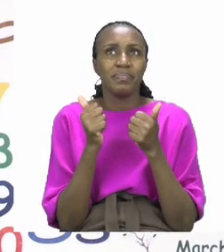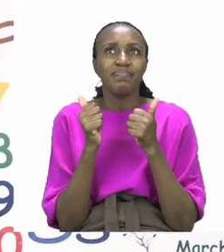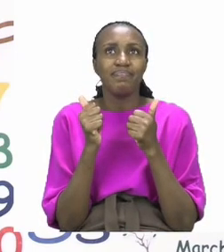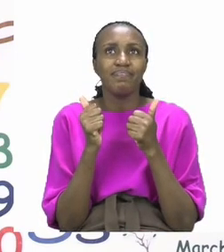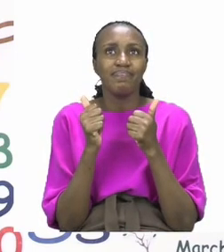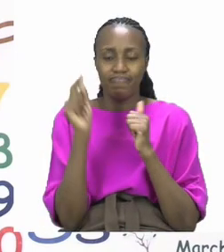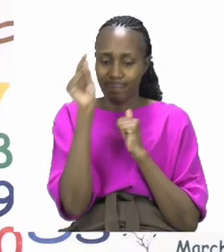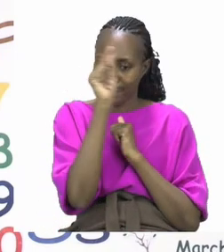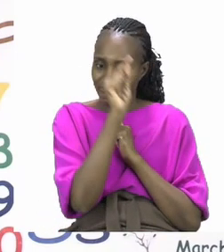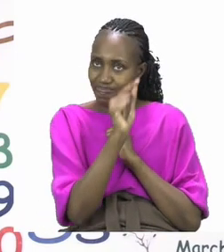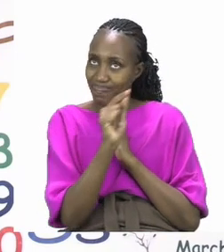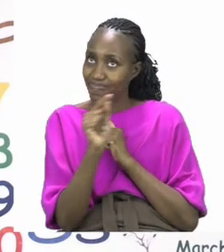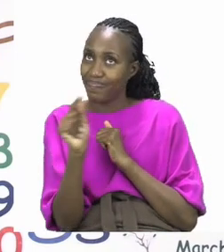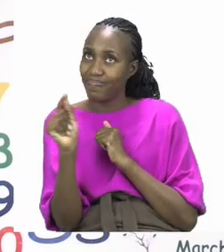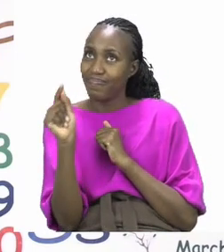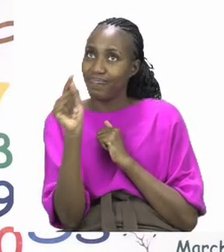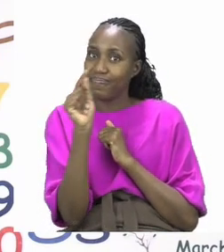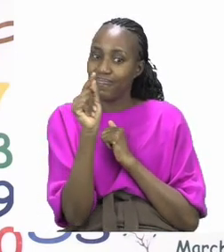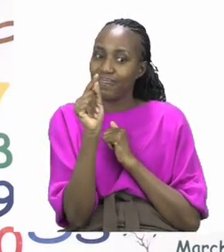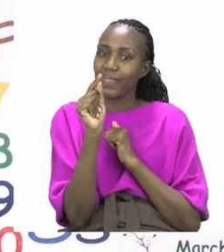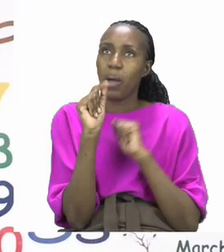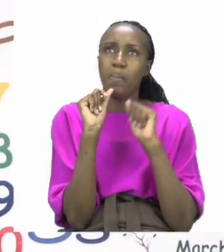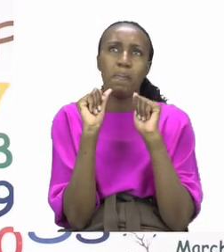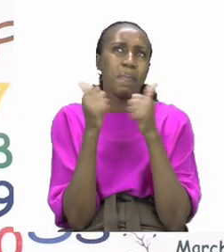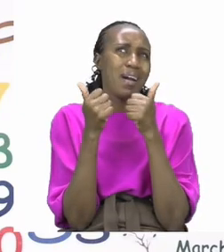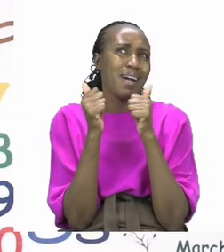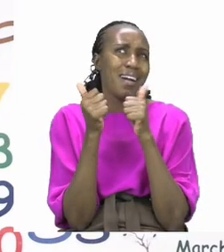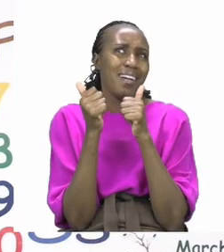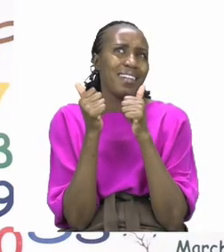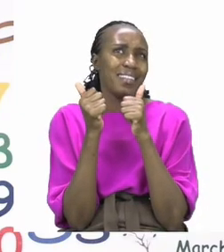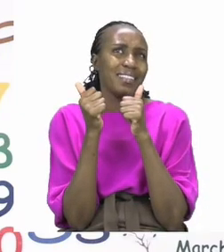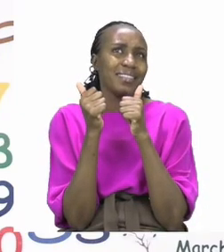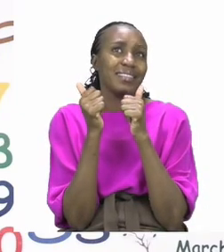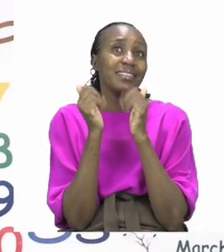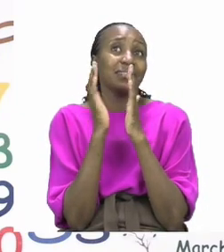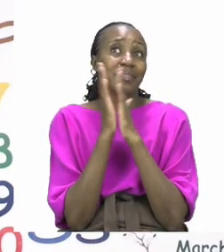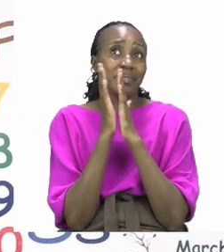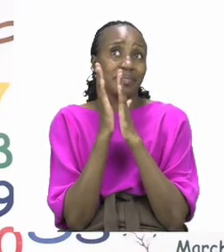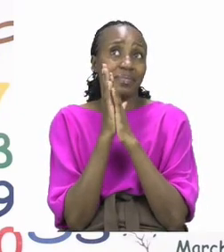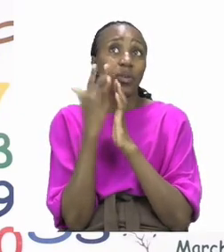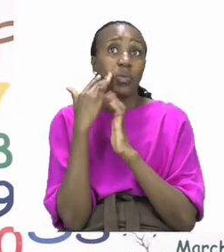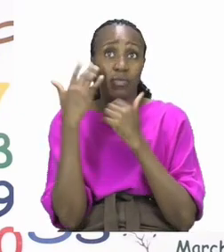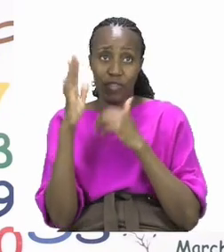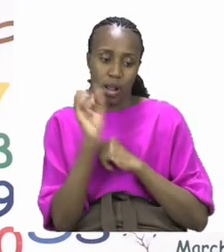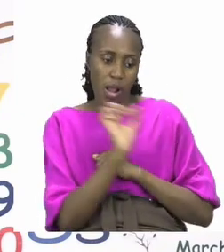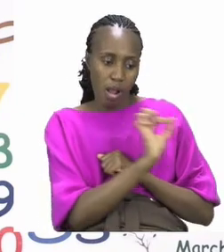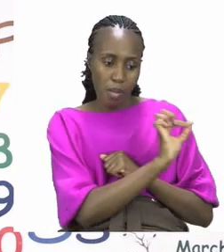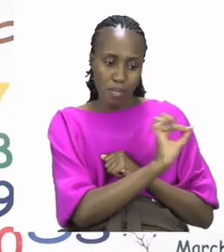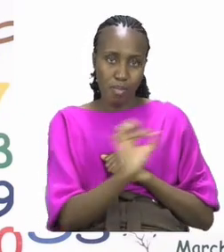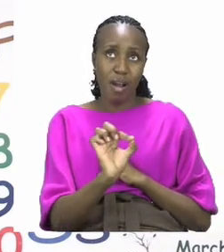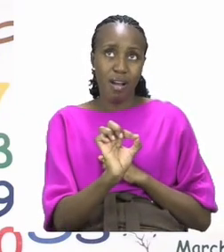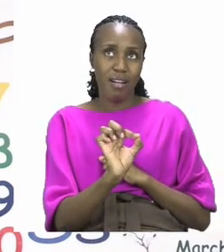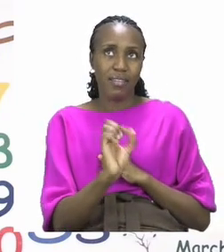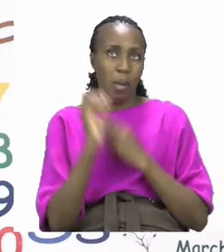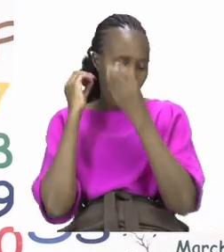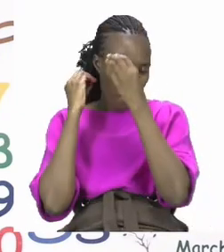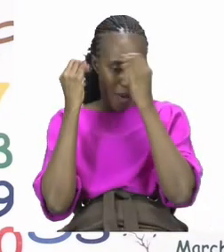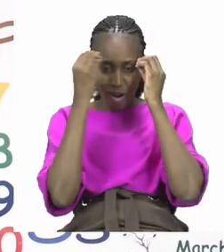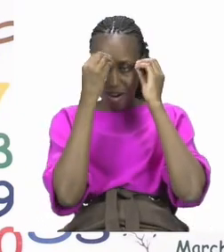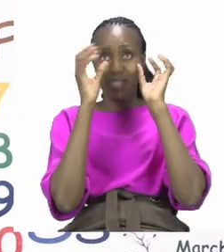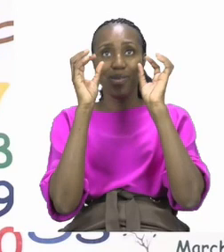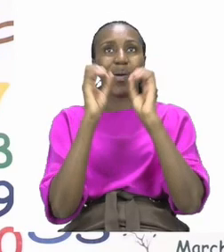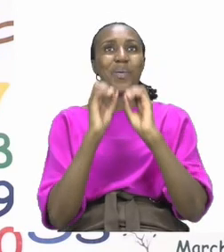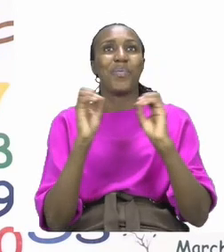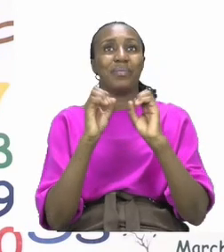round. Very good. Don't forget to touch the edges together and then to cross it out.